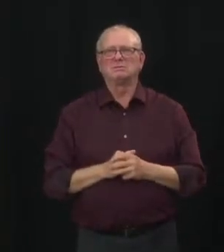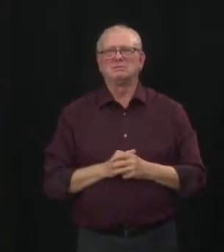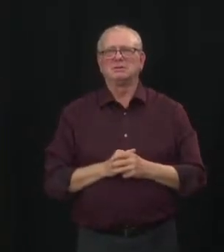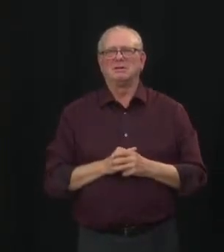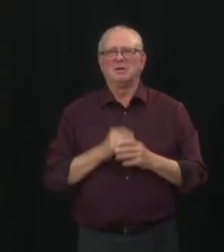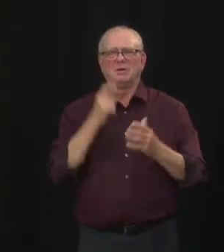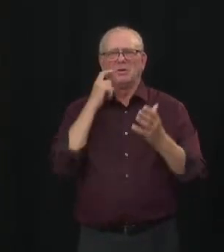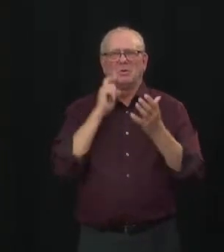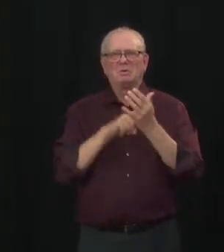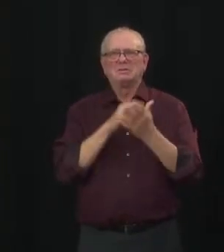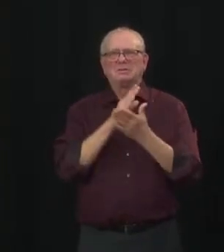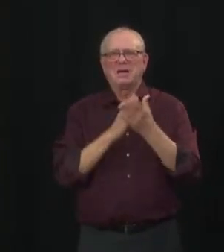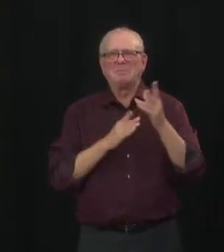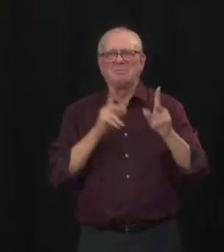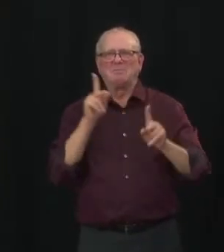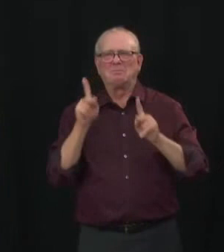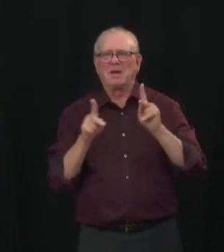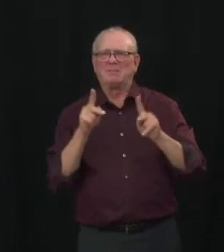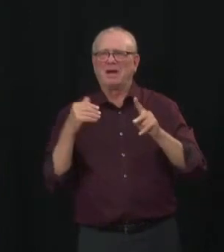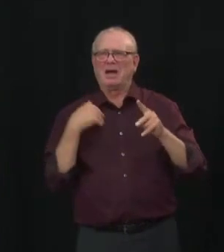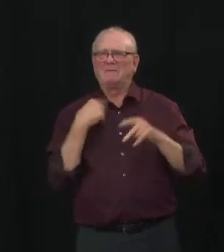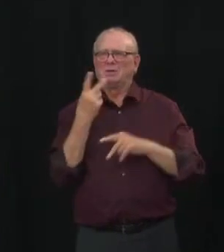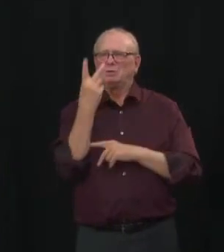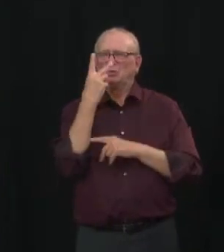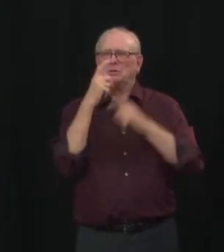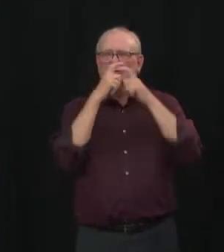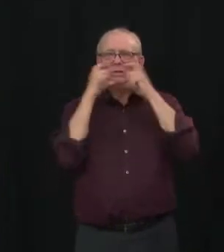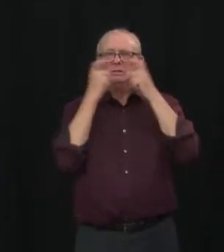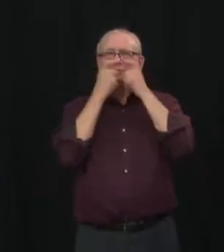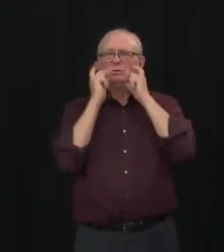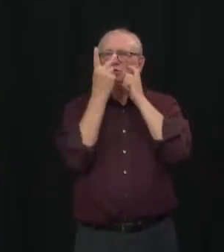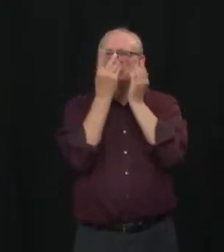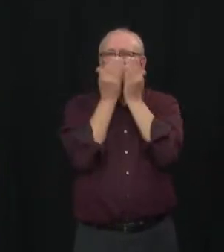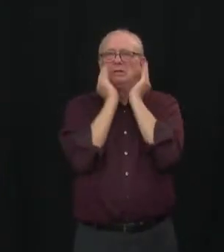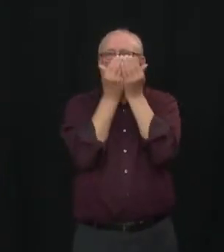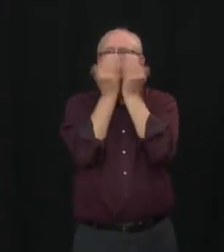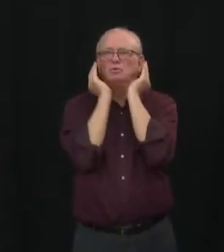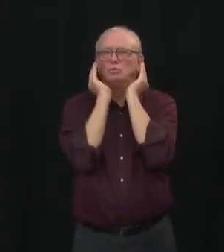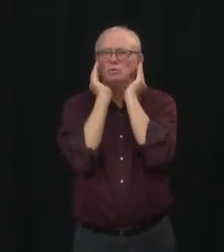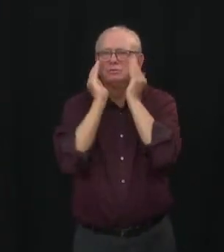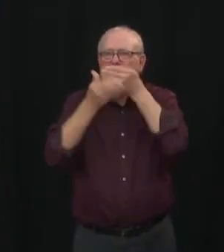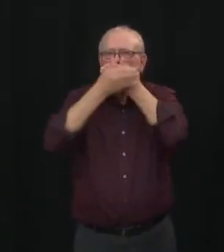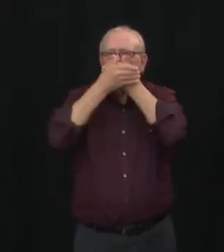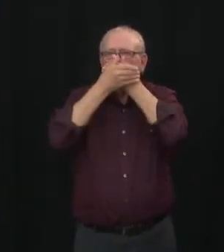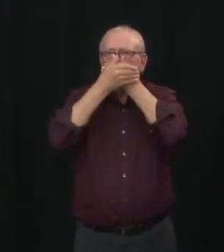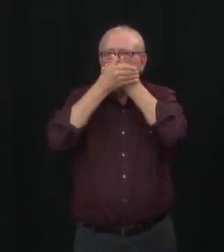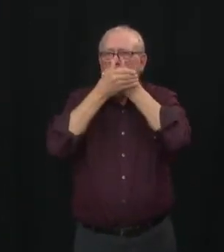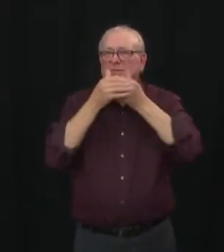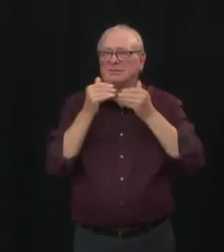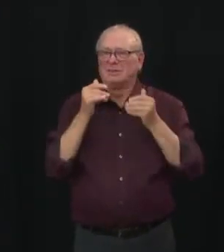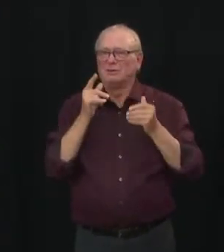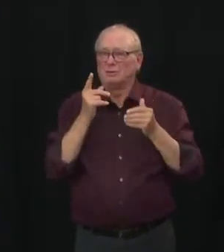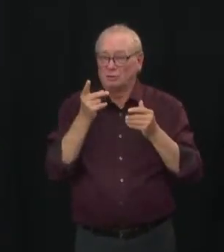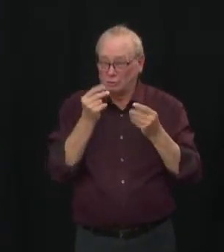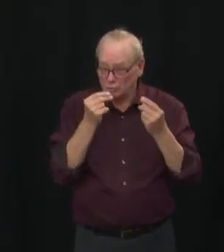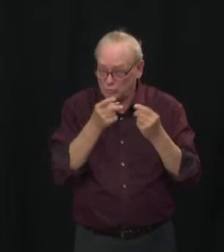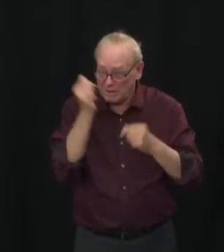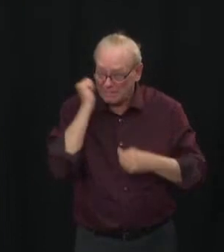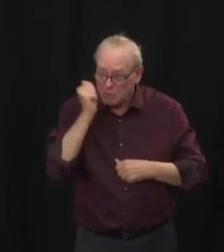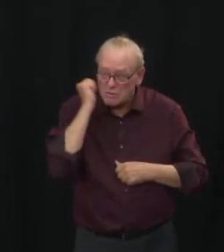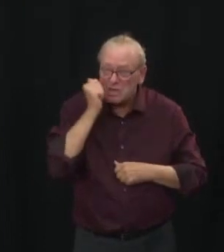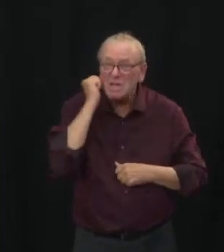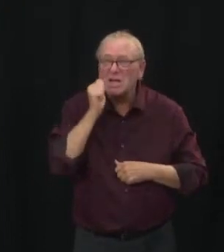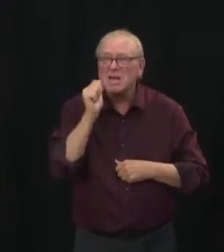what looks like rather is two masks. Is that the level of protection and precaution you are taking in your day-to-day public activities? And do